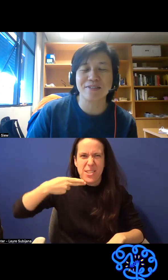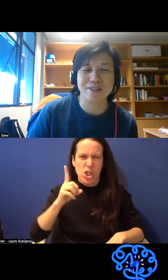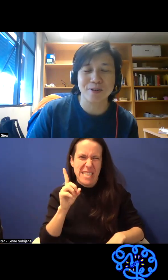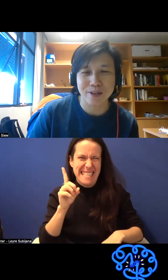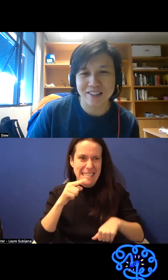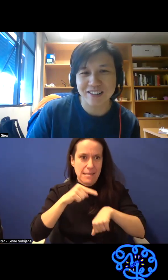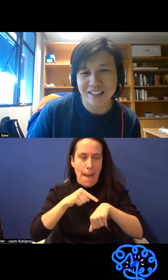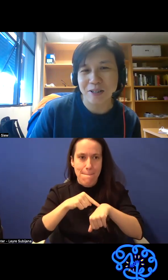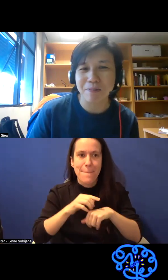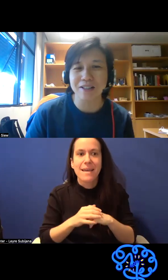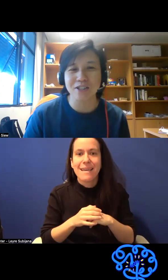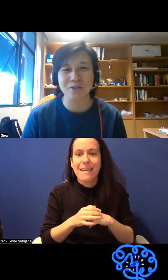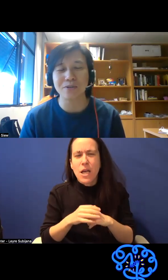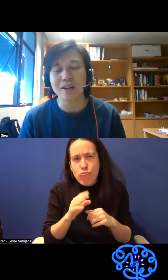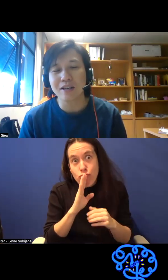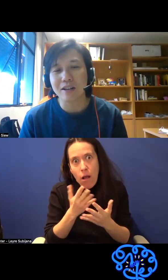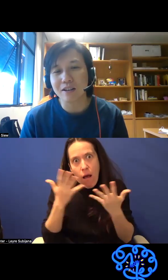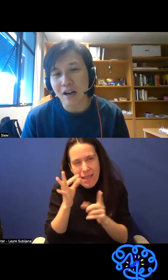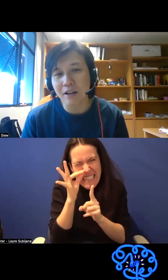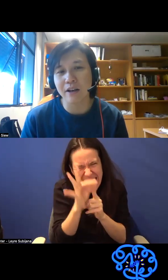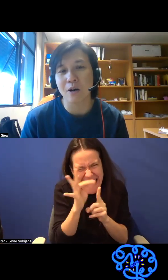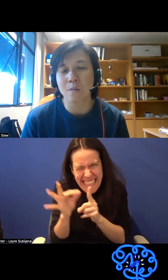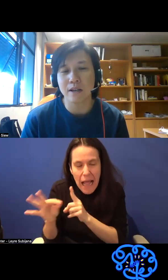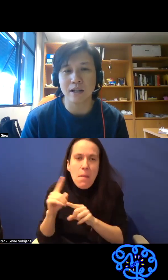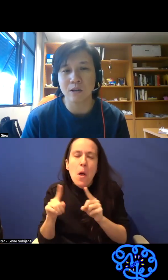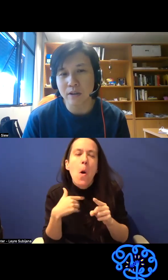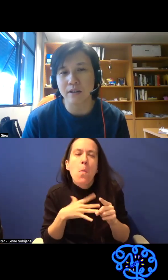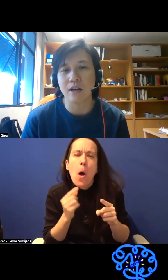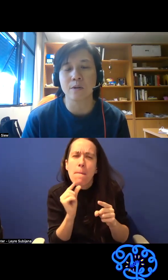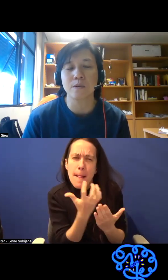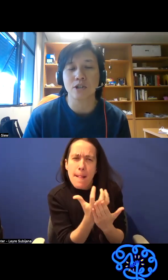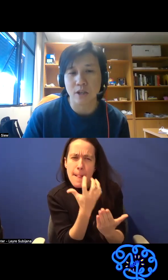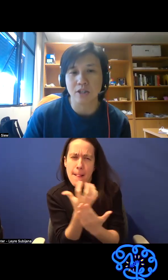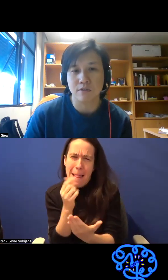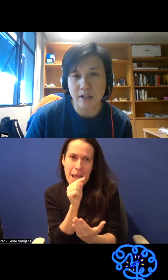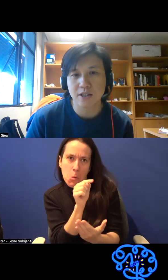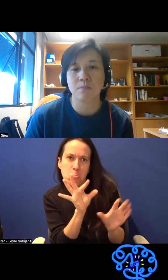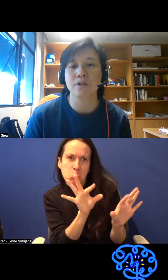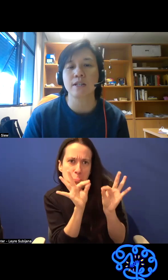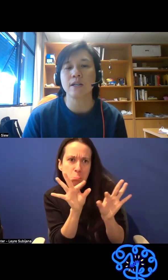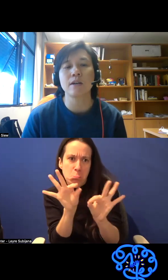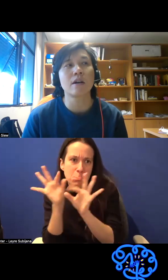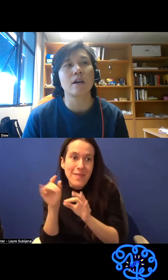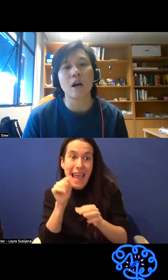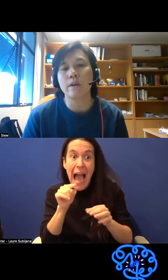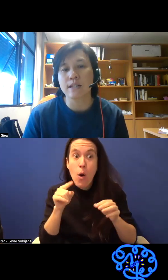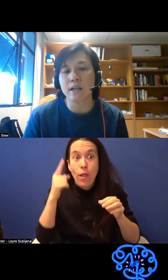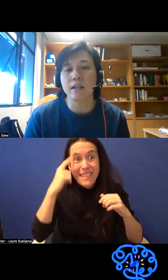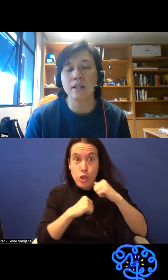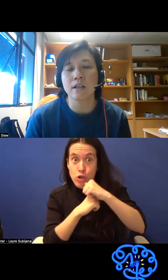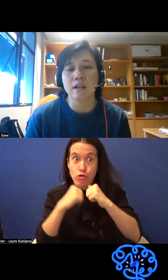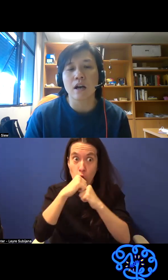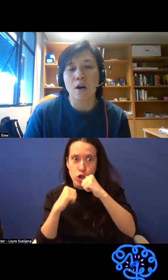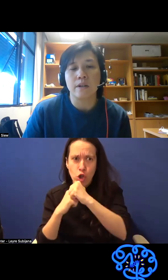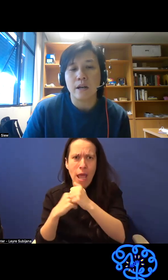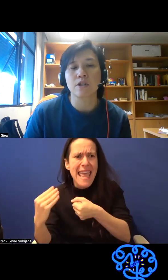It's quite dated, but just to highlight how we can look at how the structure affects processing and how we can